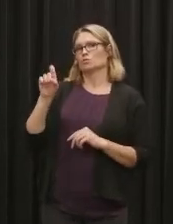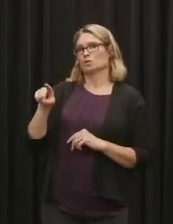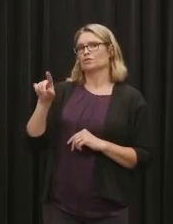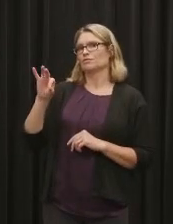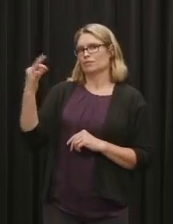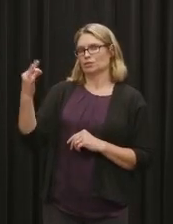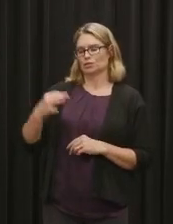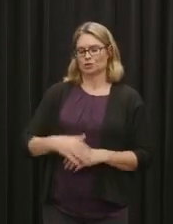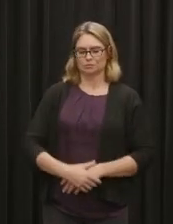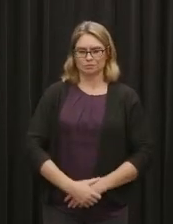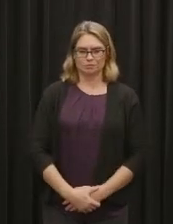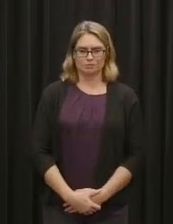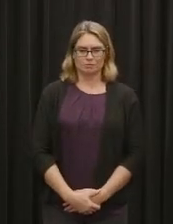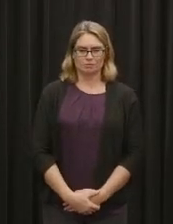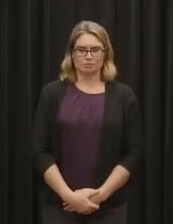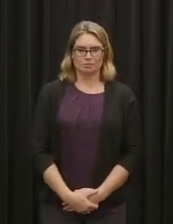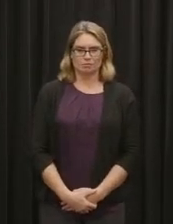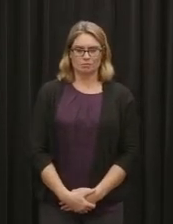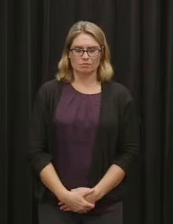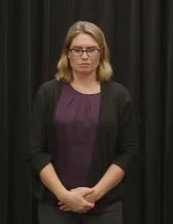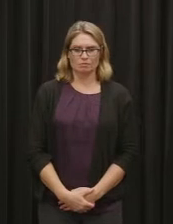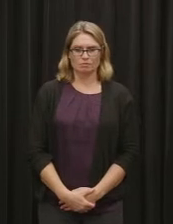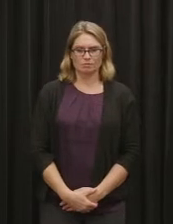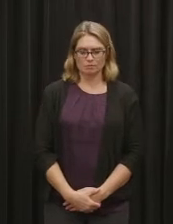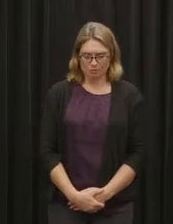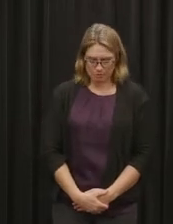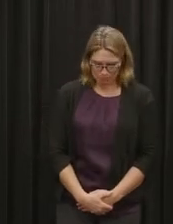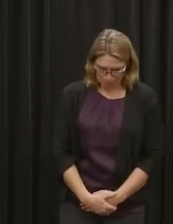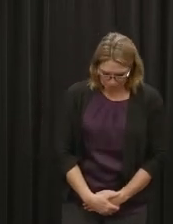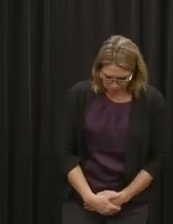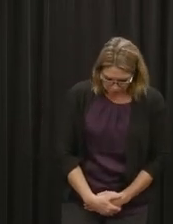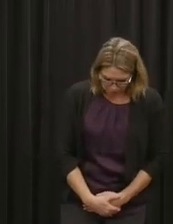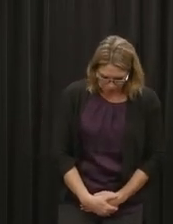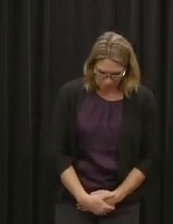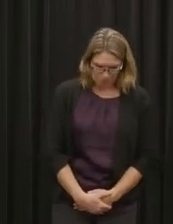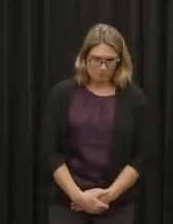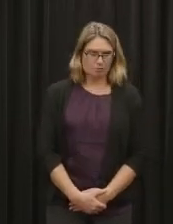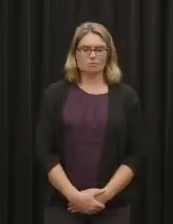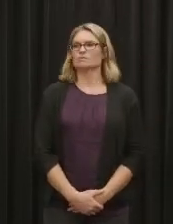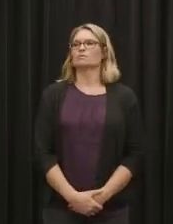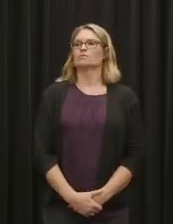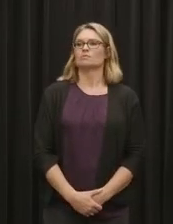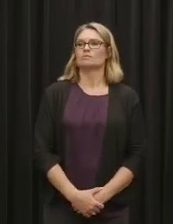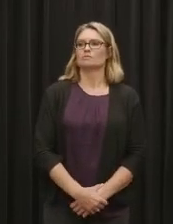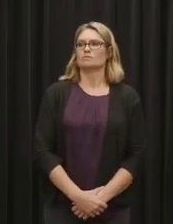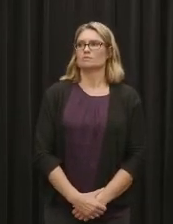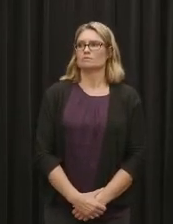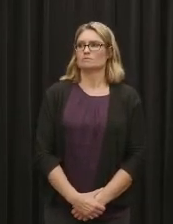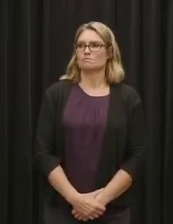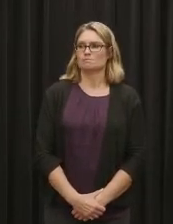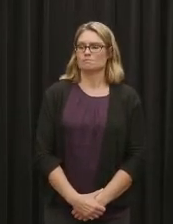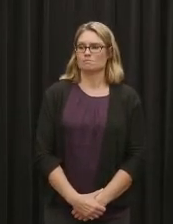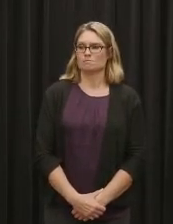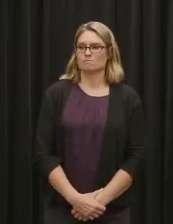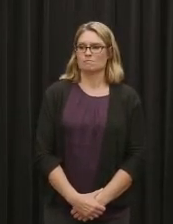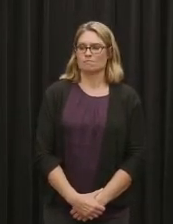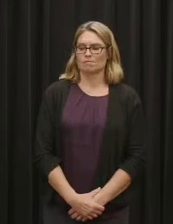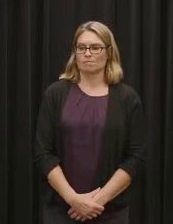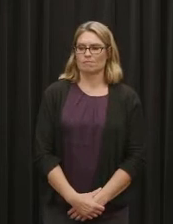Jean-Philippe Hugues, Radio-Canada. My question is about the Edmunston region.